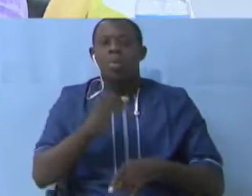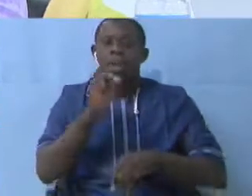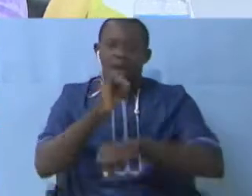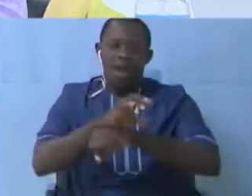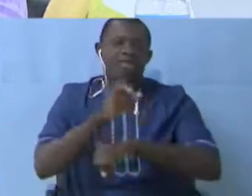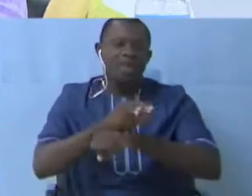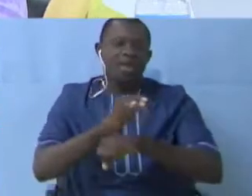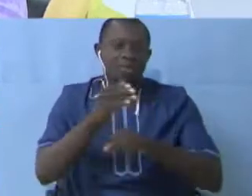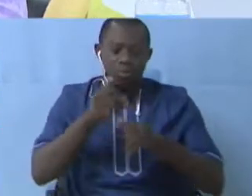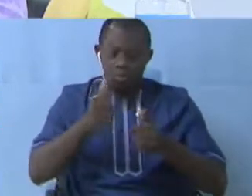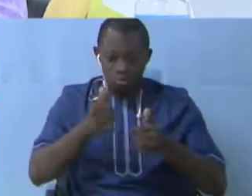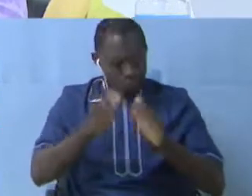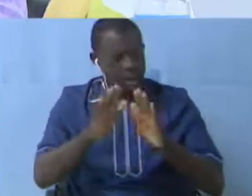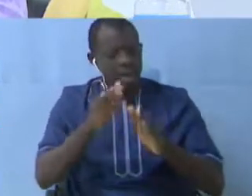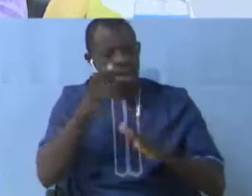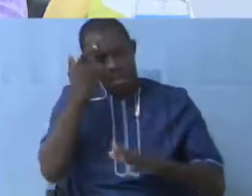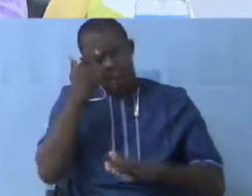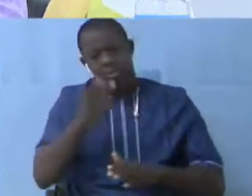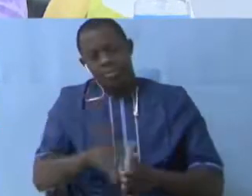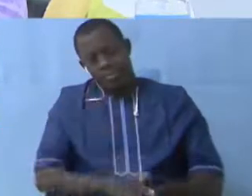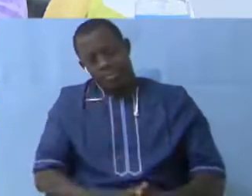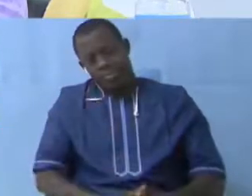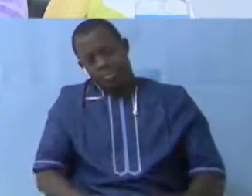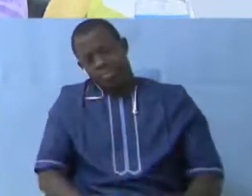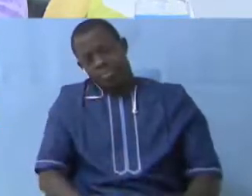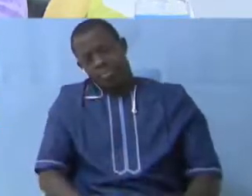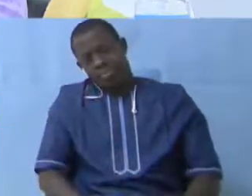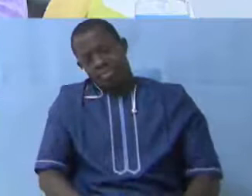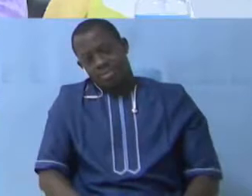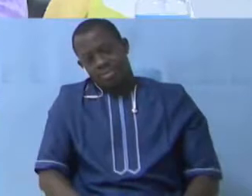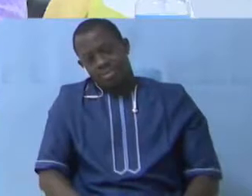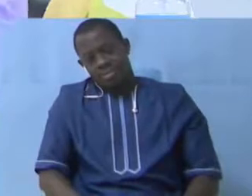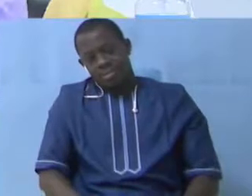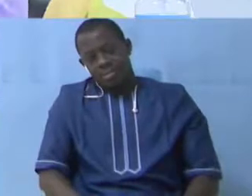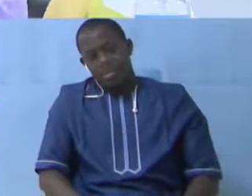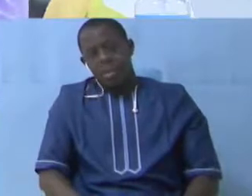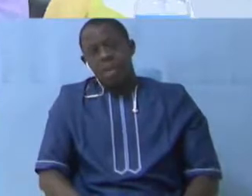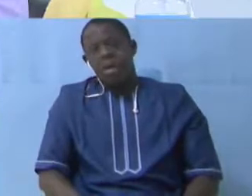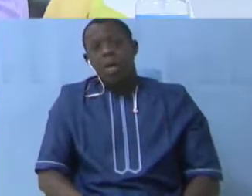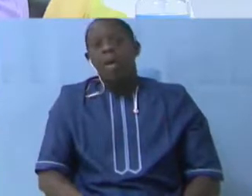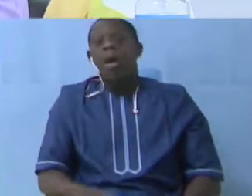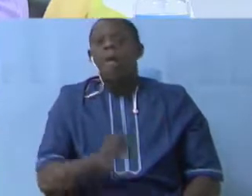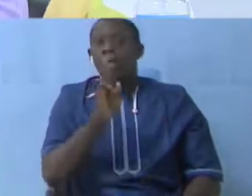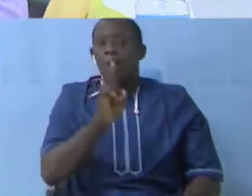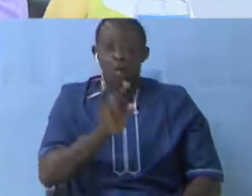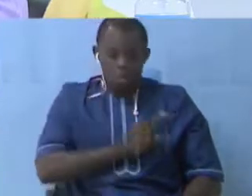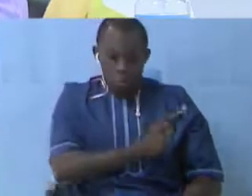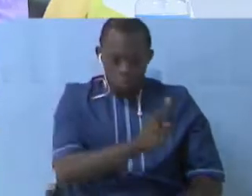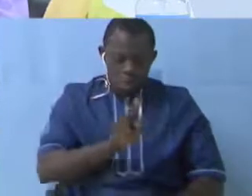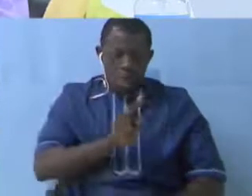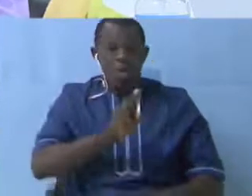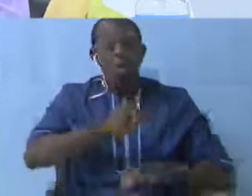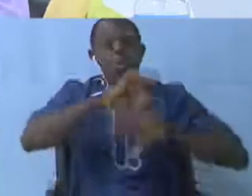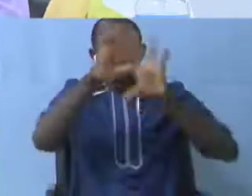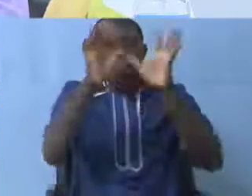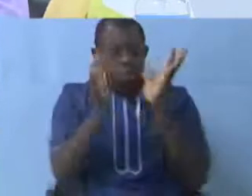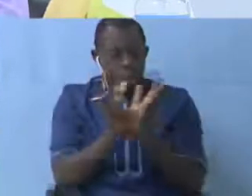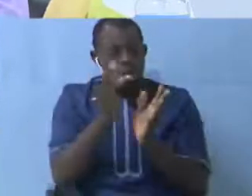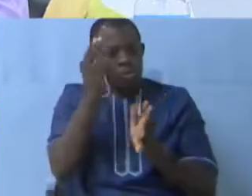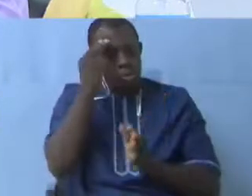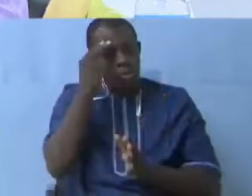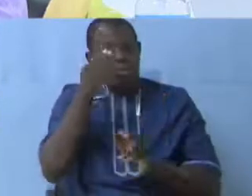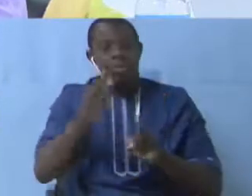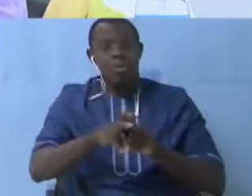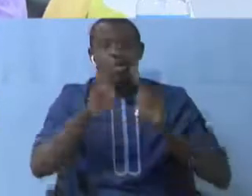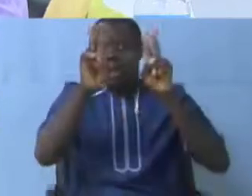say. Daal maanaam daal dañ ko yeddoon bu baax a baax. But we all know Yaya Jammeh was also not, was very intelligent. He knows